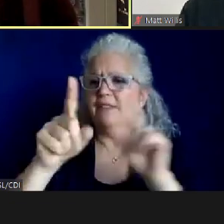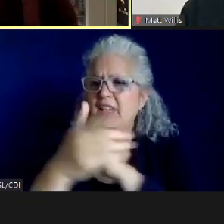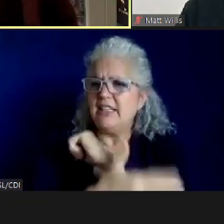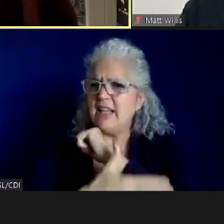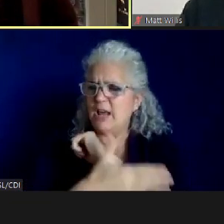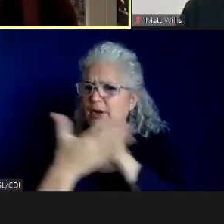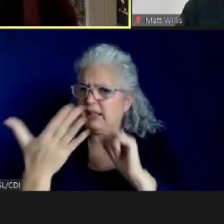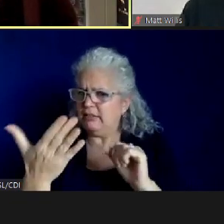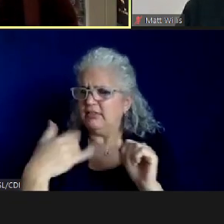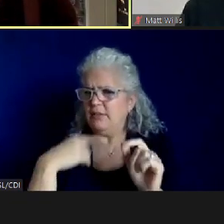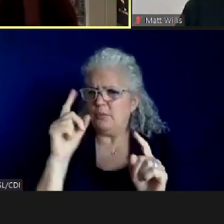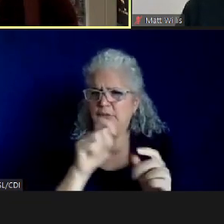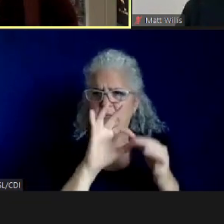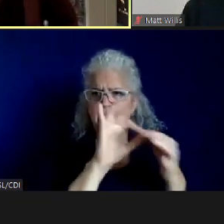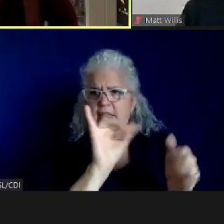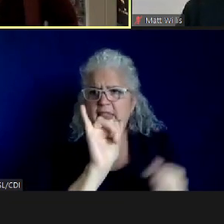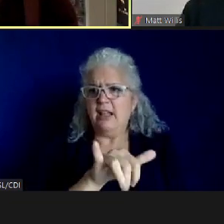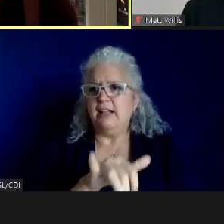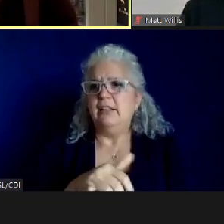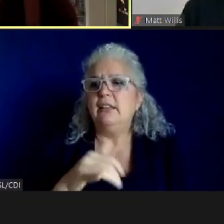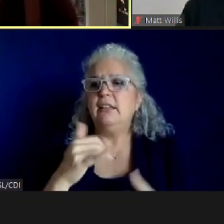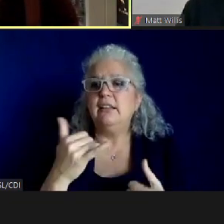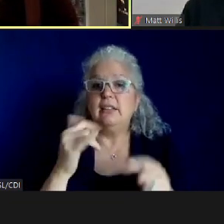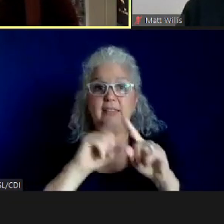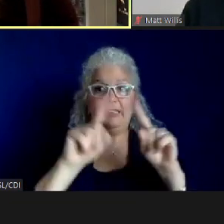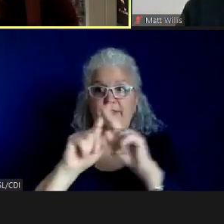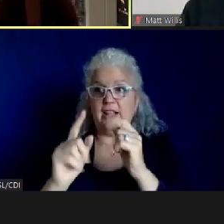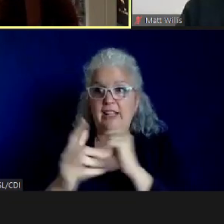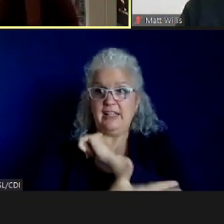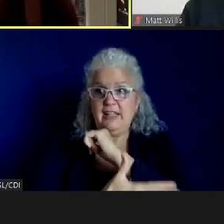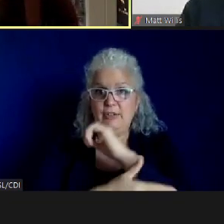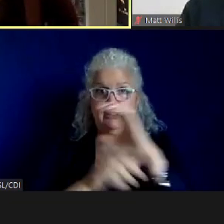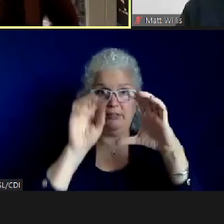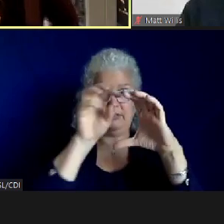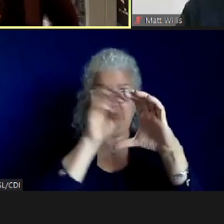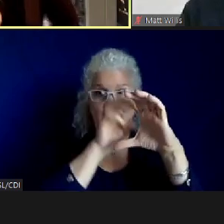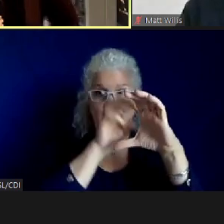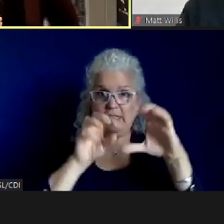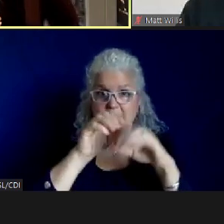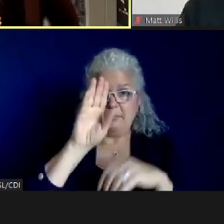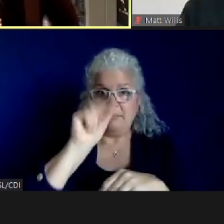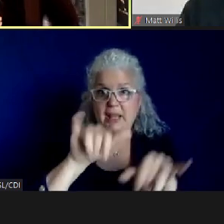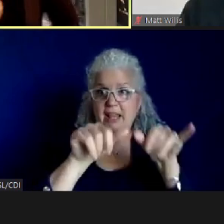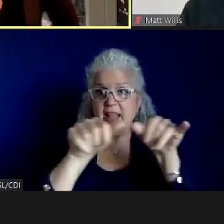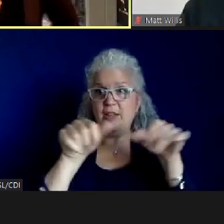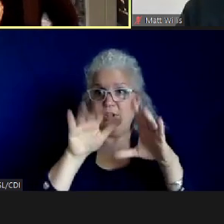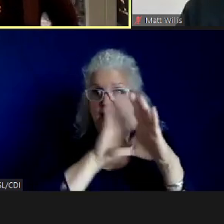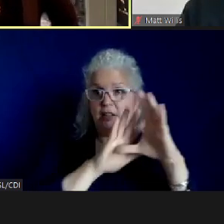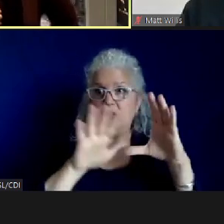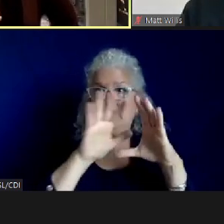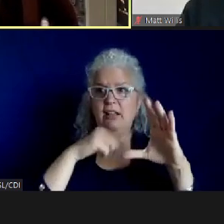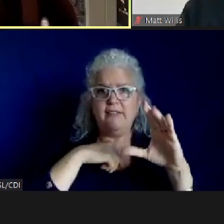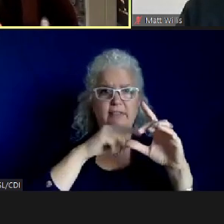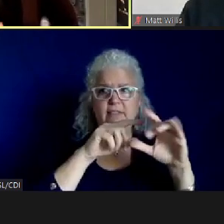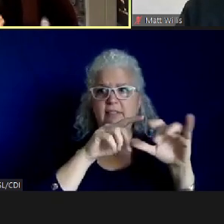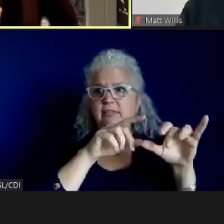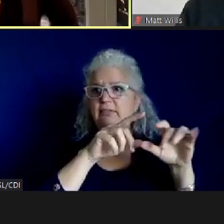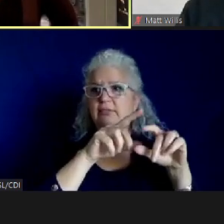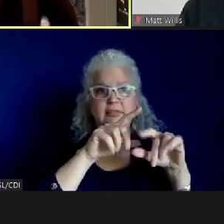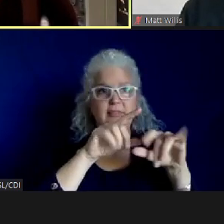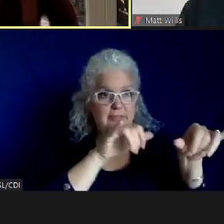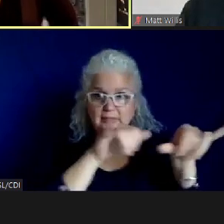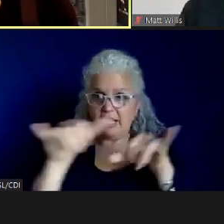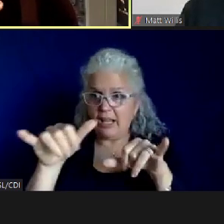across all counties in the Bay Area? And if not, how do I know which model I should use to get vaccinated? Is it the one